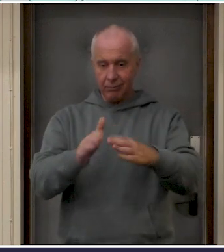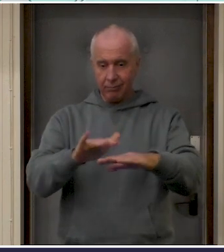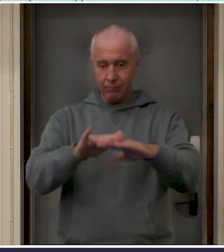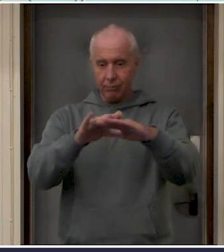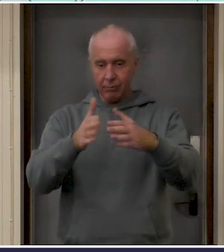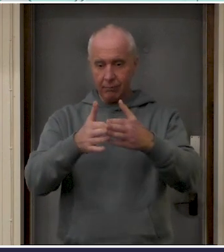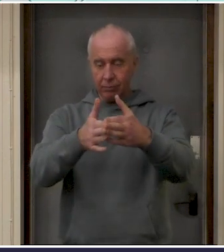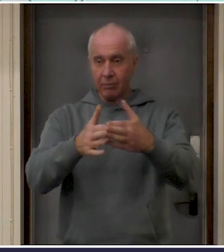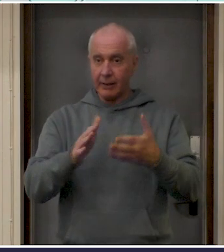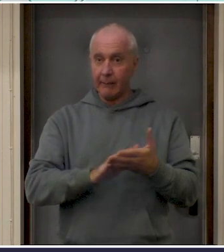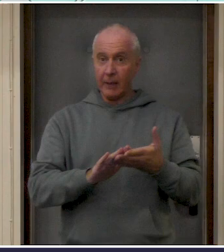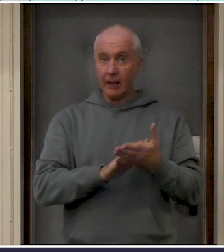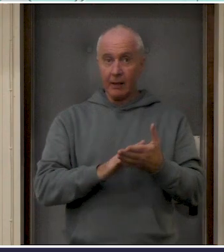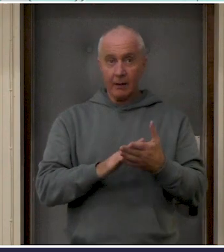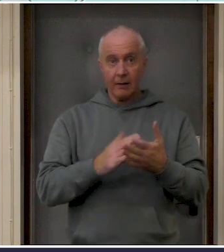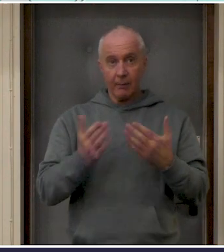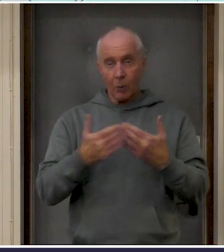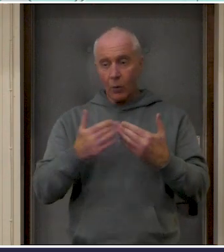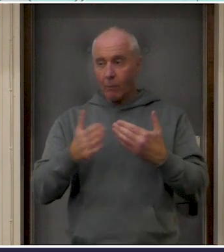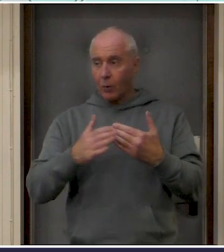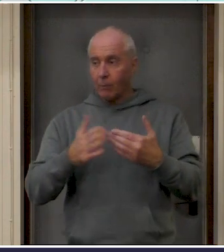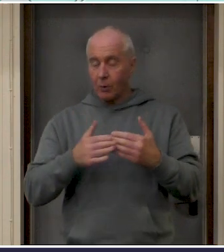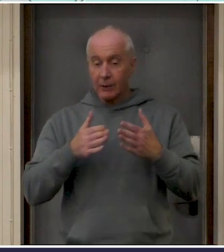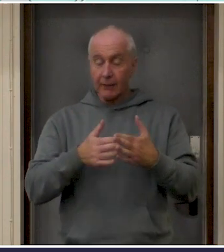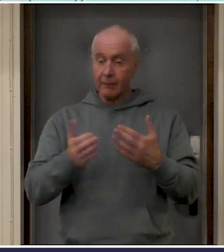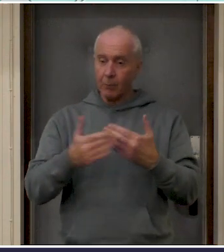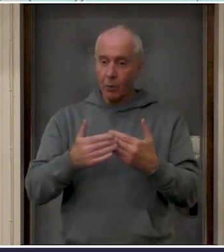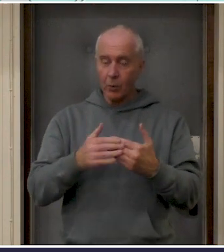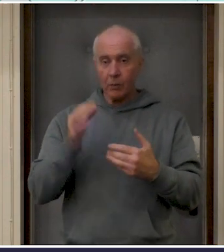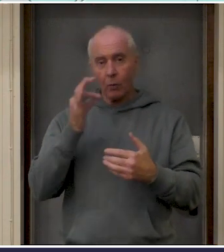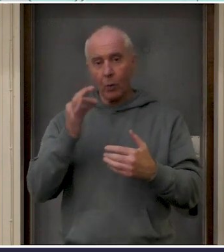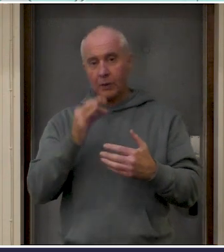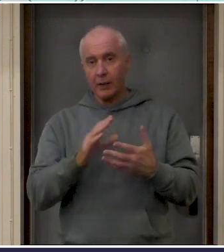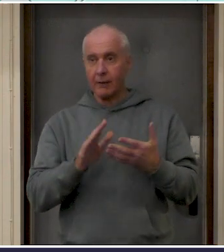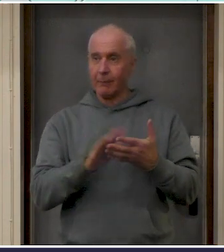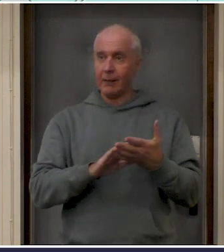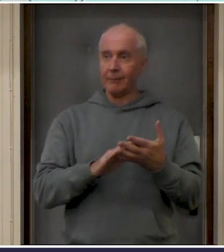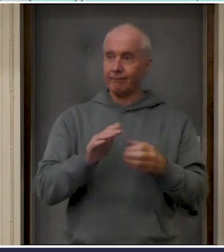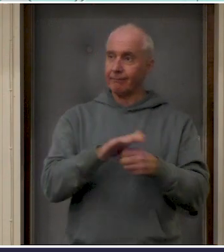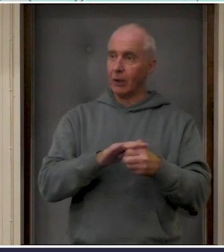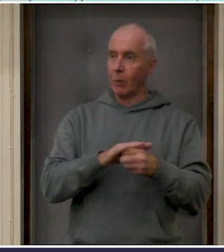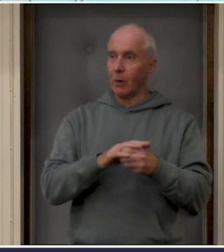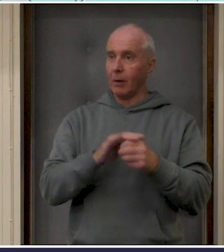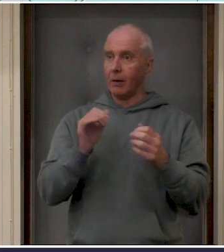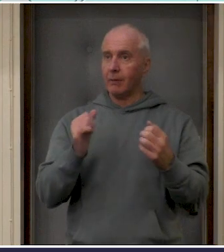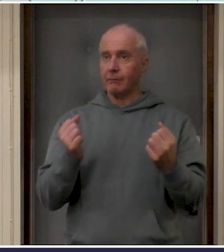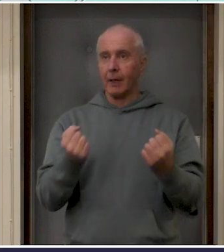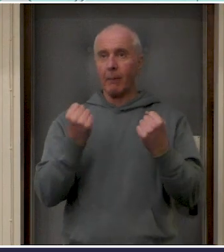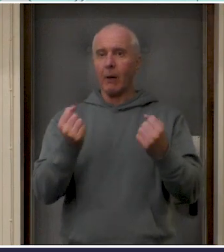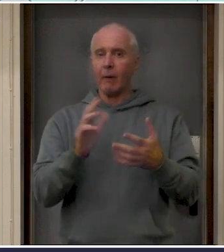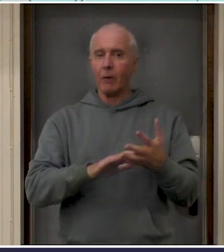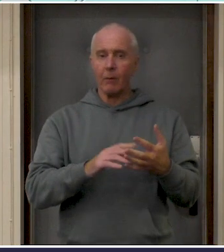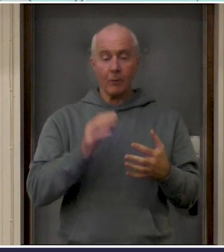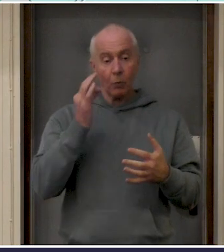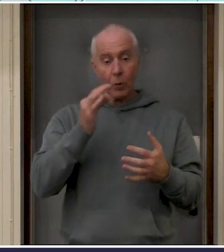dramatically, they really increased the amount of water they were using, which lots of the local power was hydroelectric. And the power for the